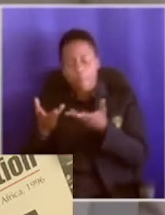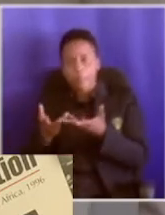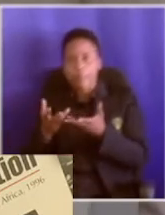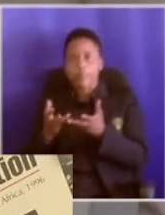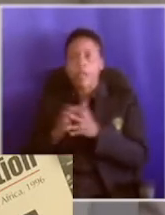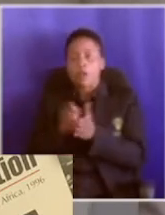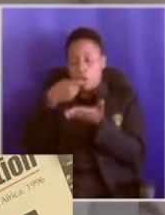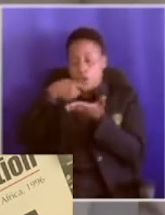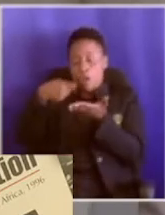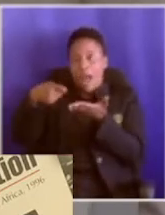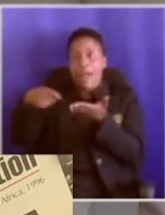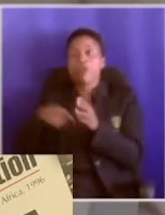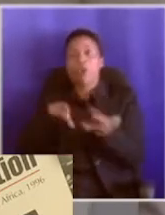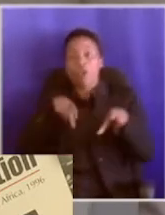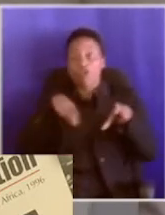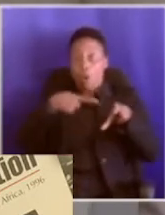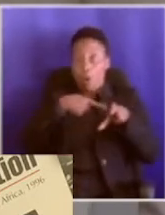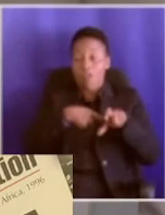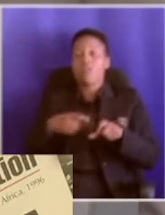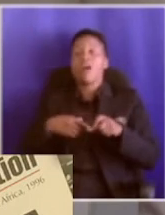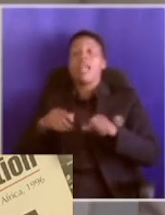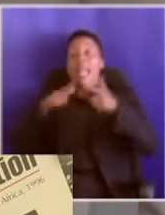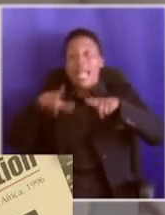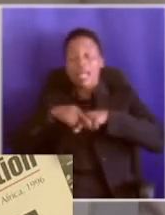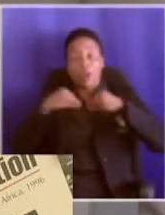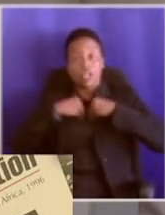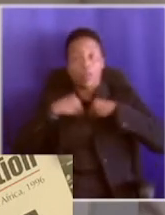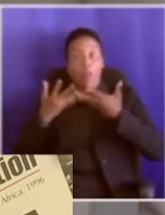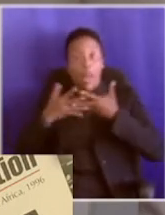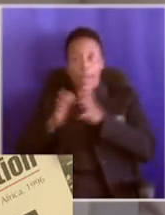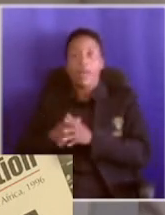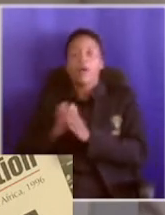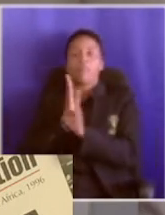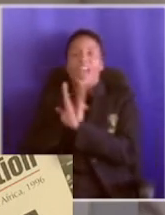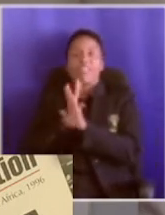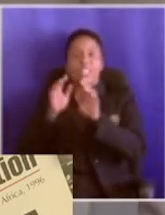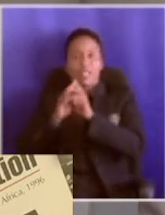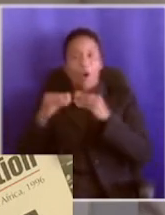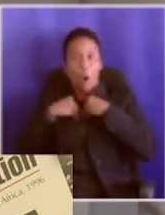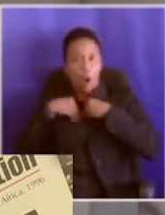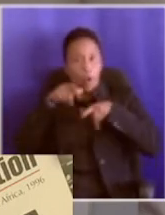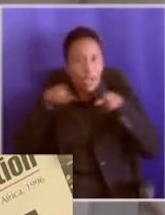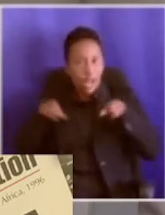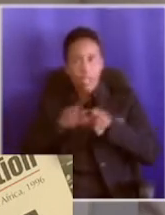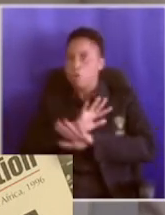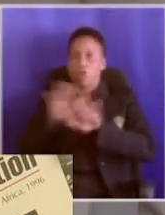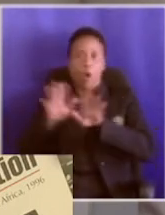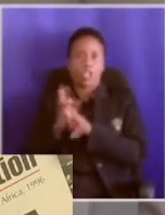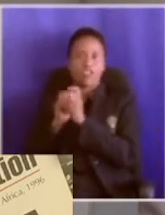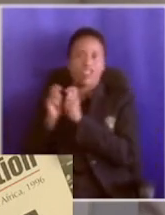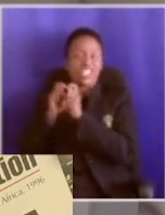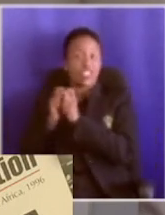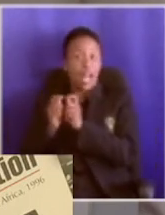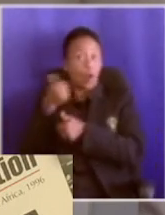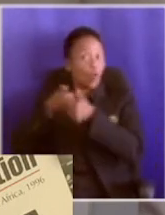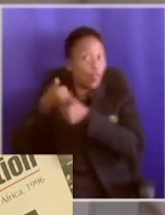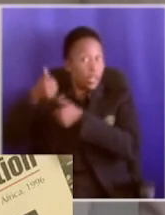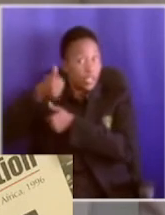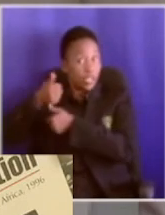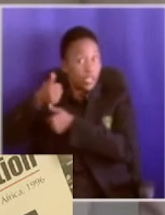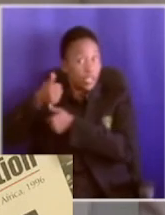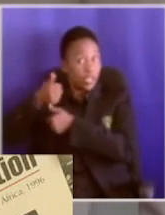assigning control over land ownership to private owners instead of traditional authorities, all other